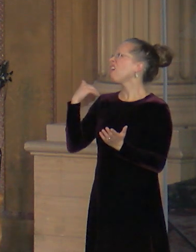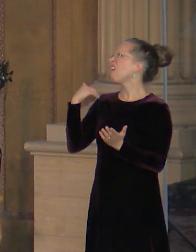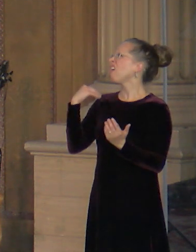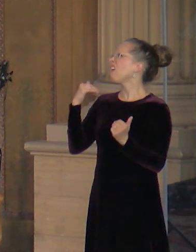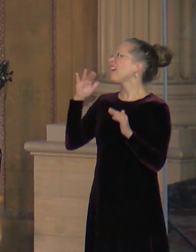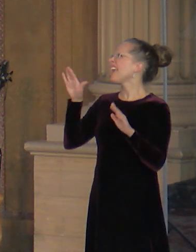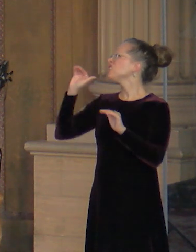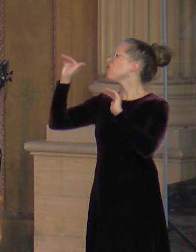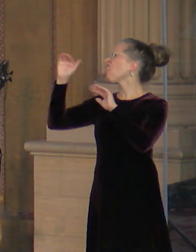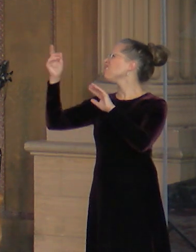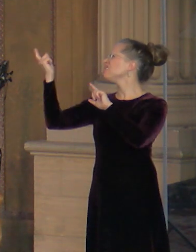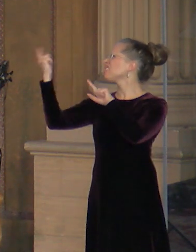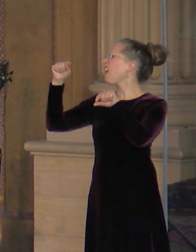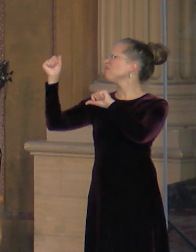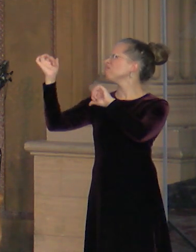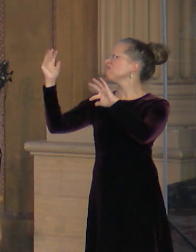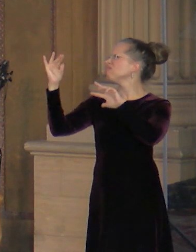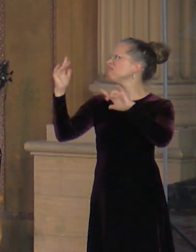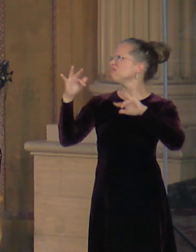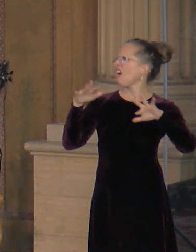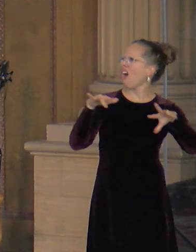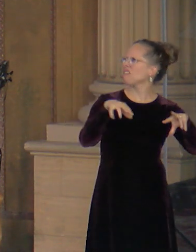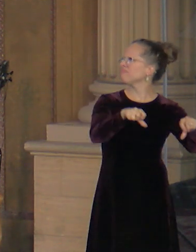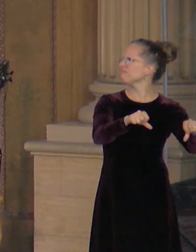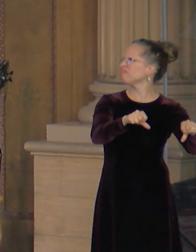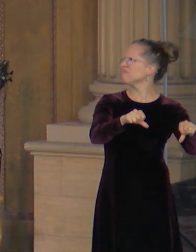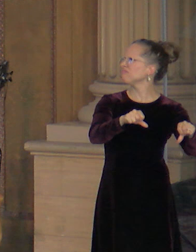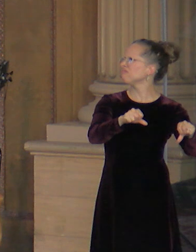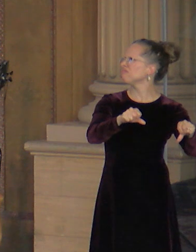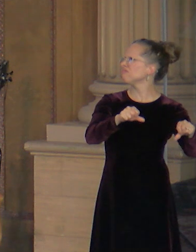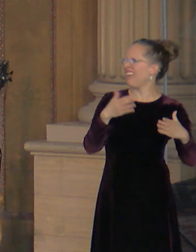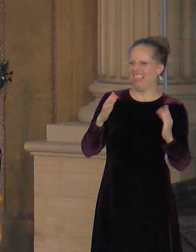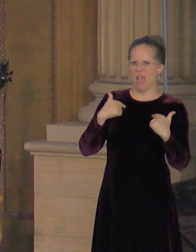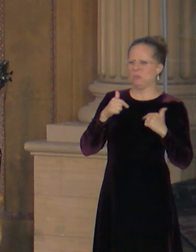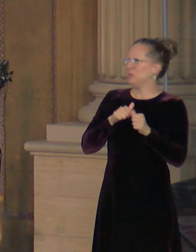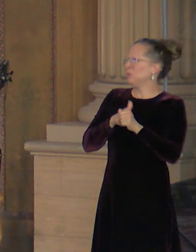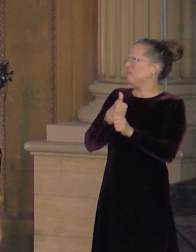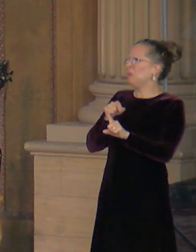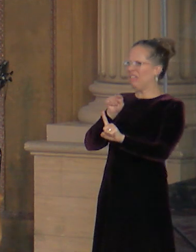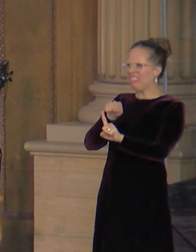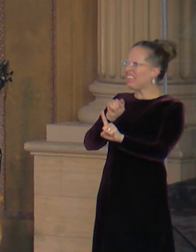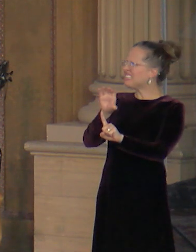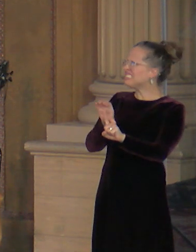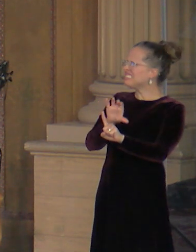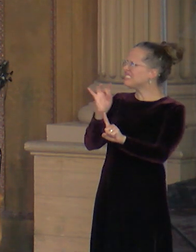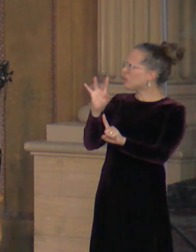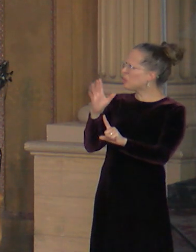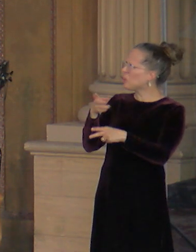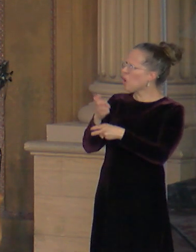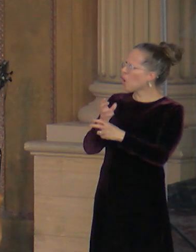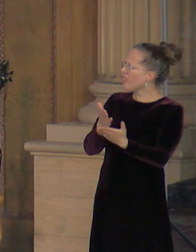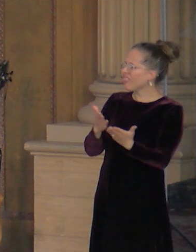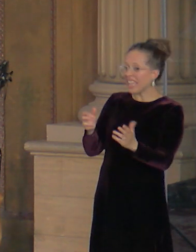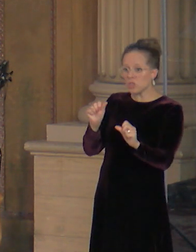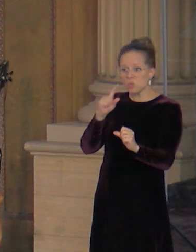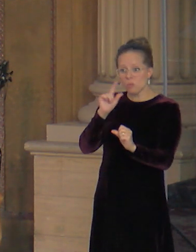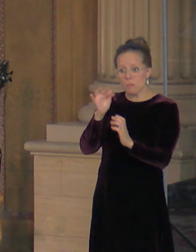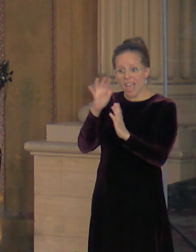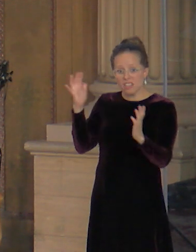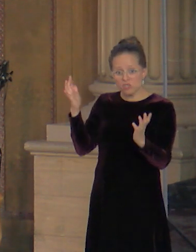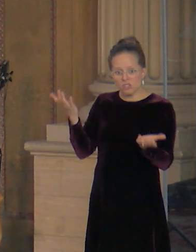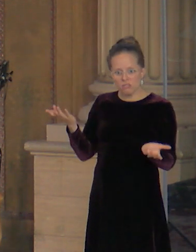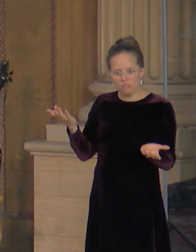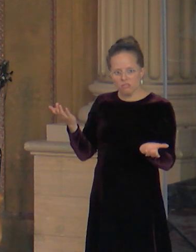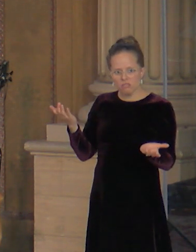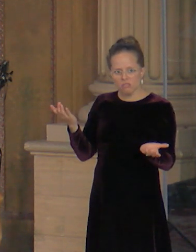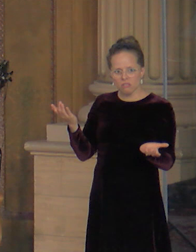people and not have to do this hard thing I mean how how tempted would he have been from the cross to not